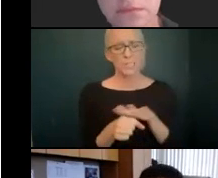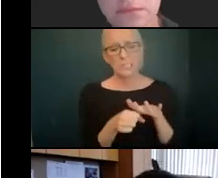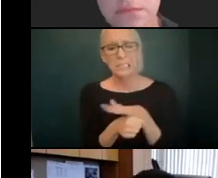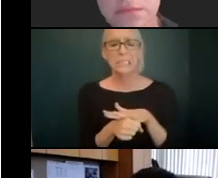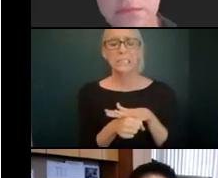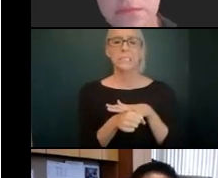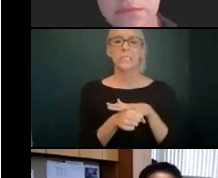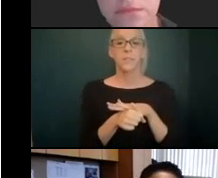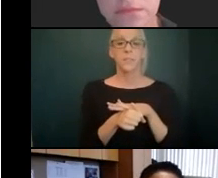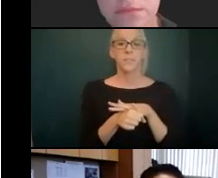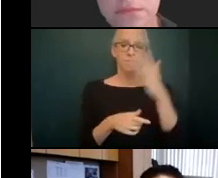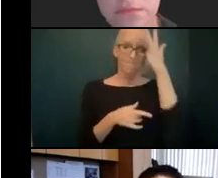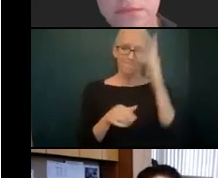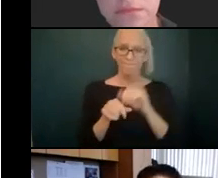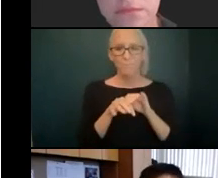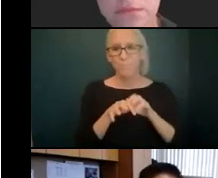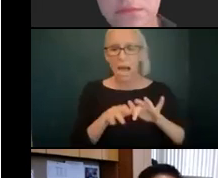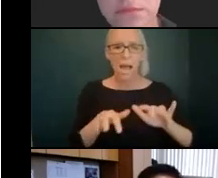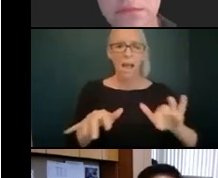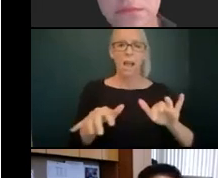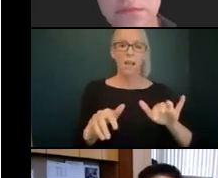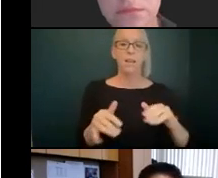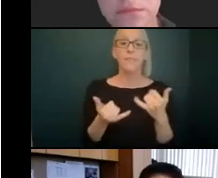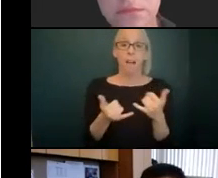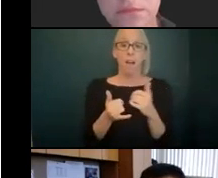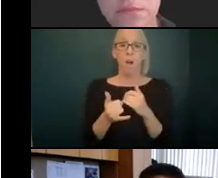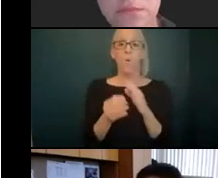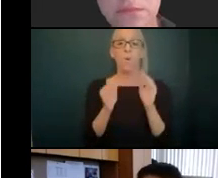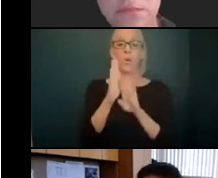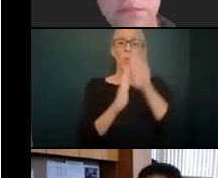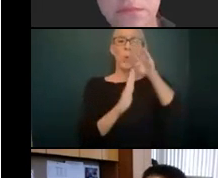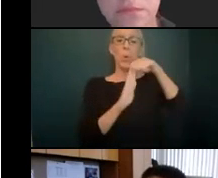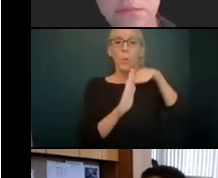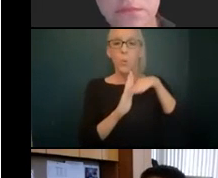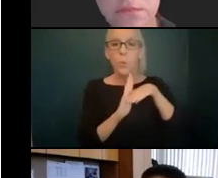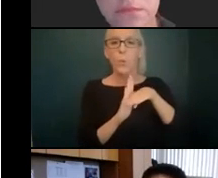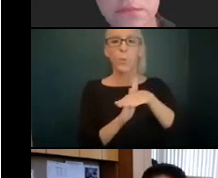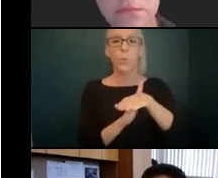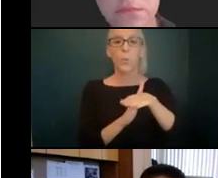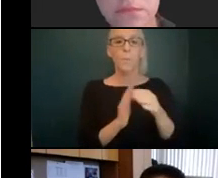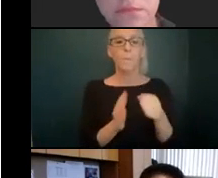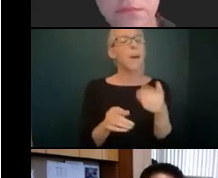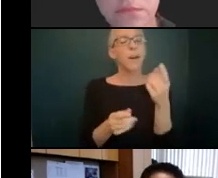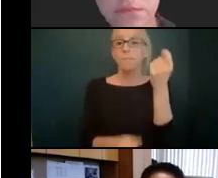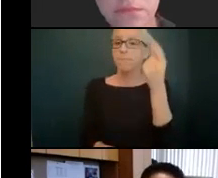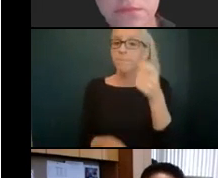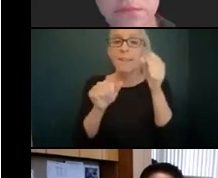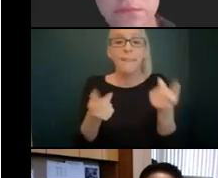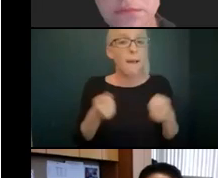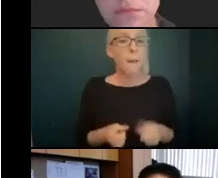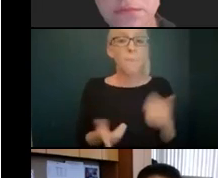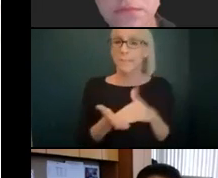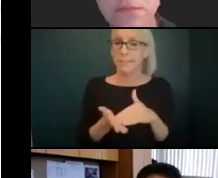country again. And so we've gone past, but it's important to remember that this is what could happen almost overnight when we're not vigilant.